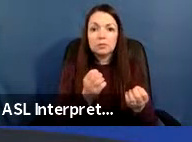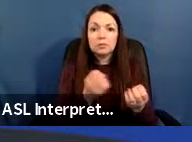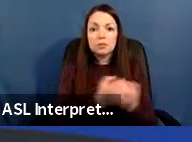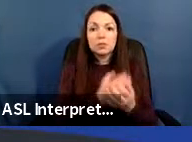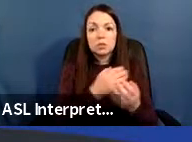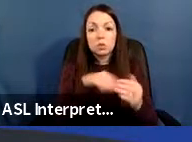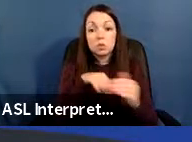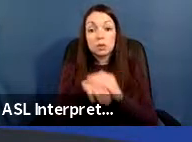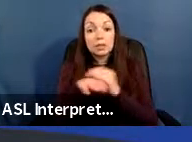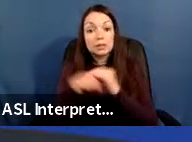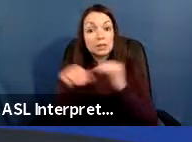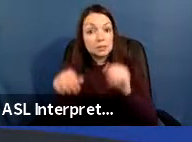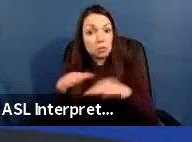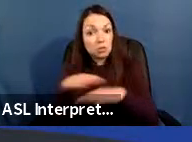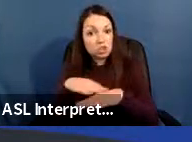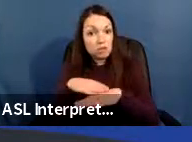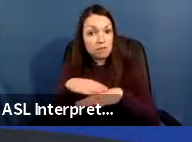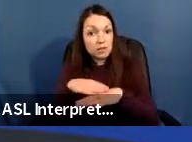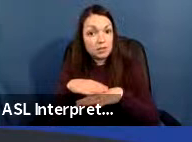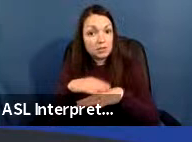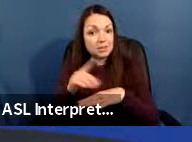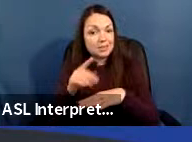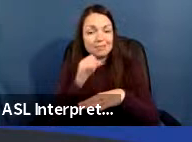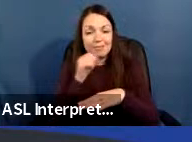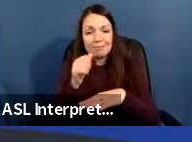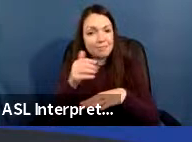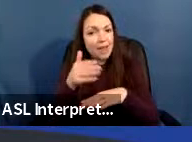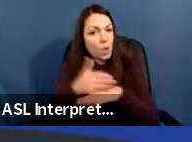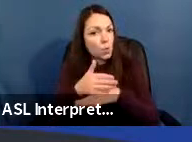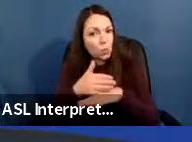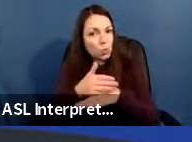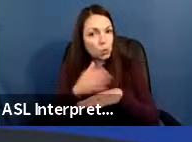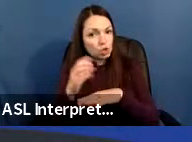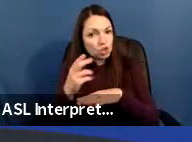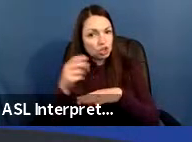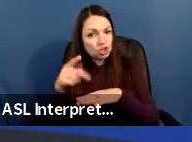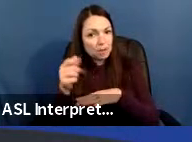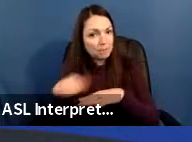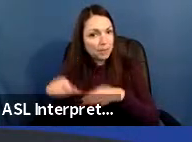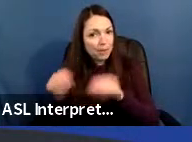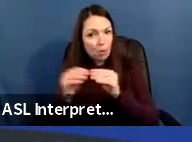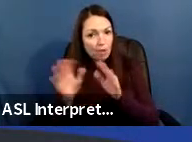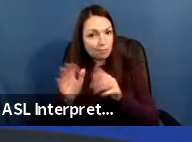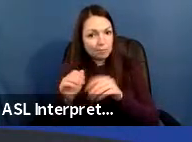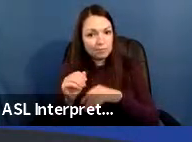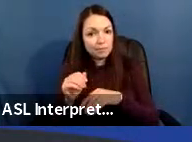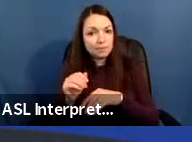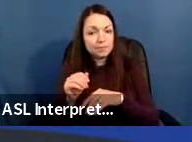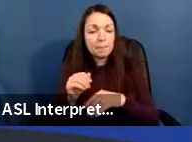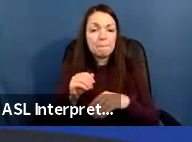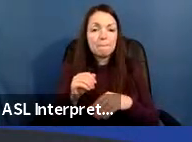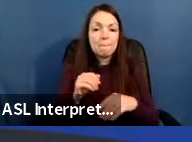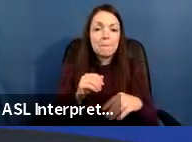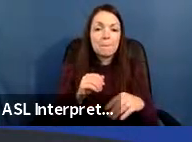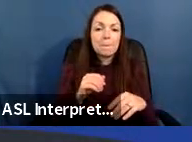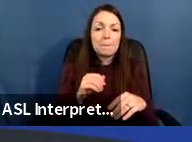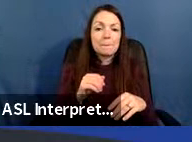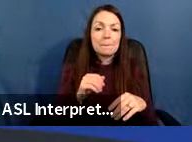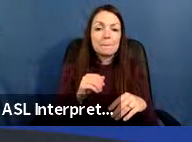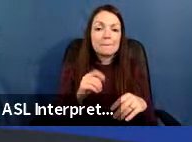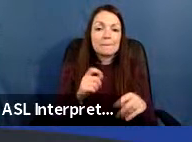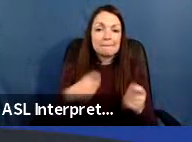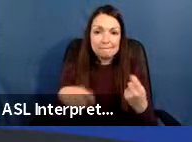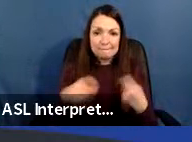accessible surface, so no longer having the wood chips, as you see there on the top left picture. It